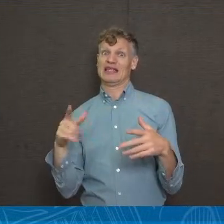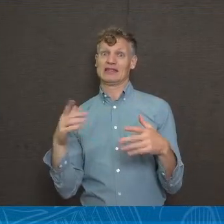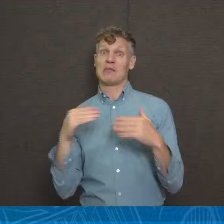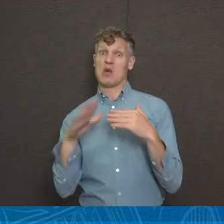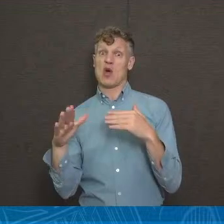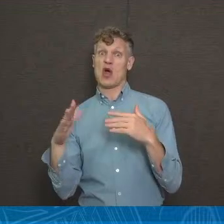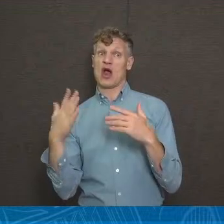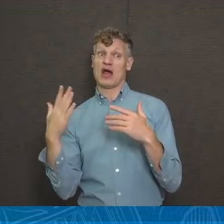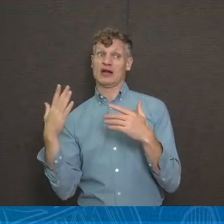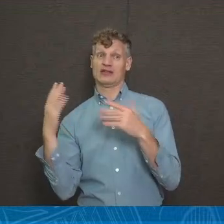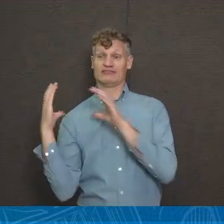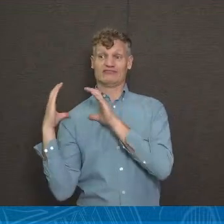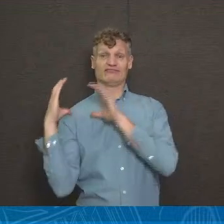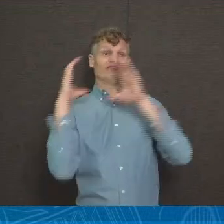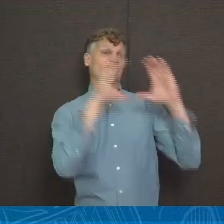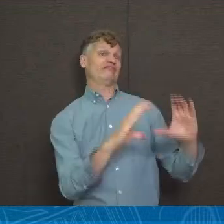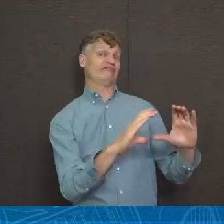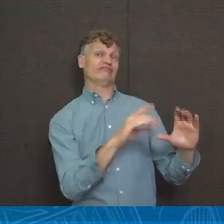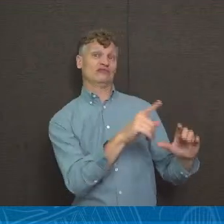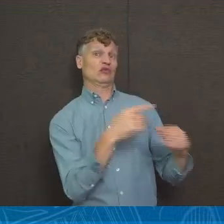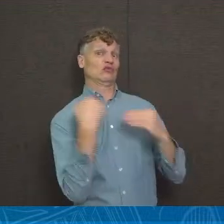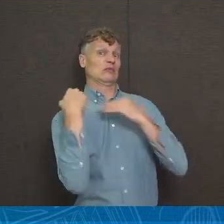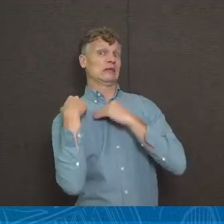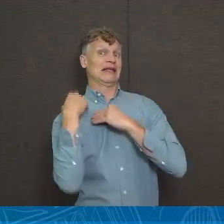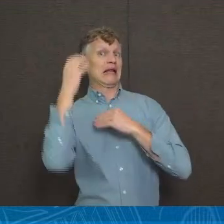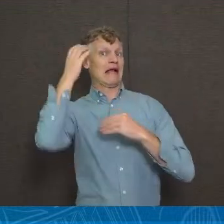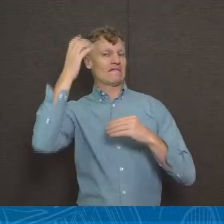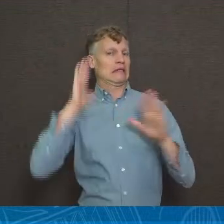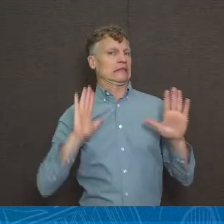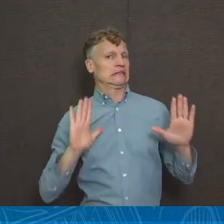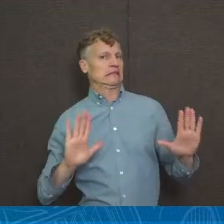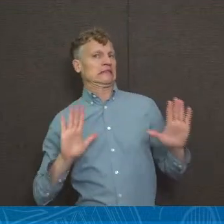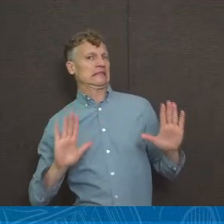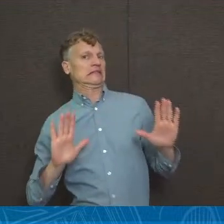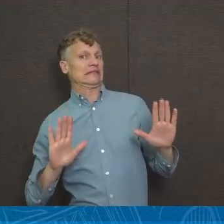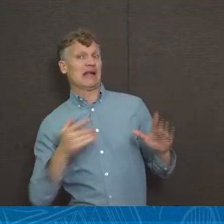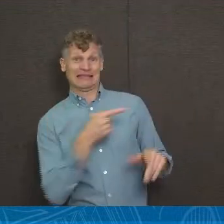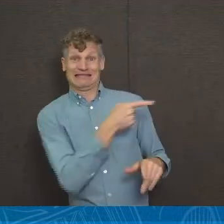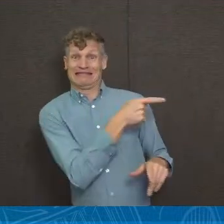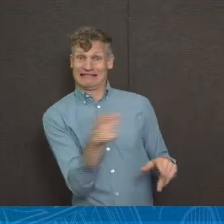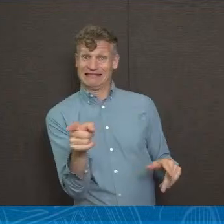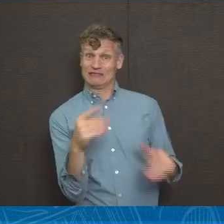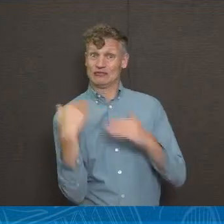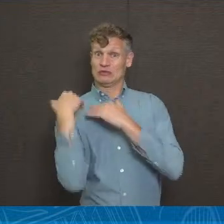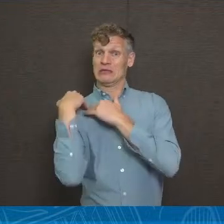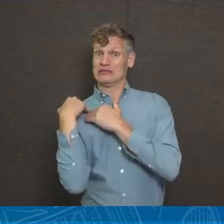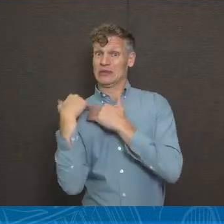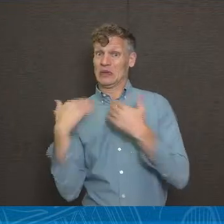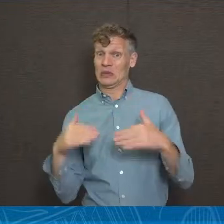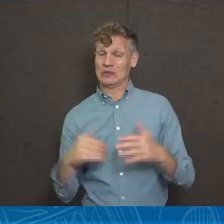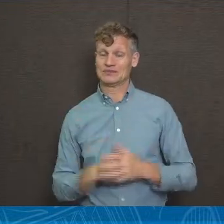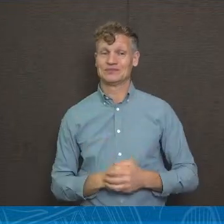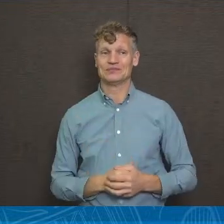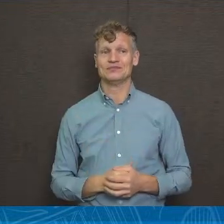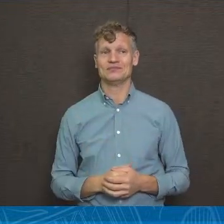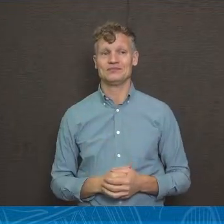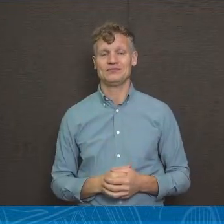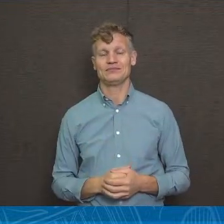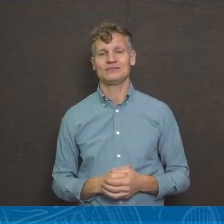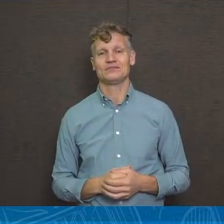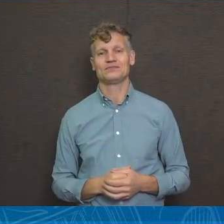liable. There are more things that I could say, but I will just go on to sort of say as well that we need to also think